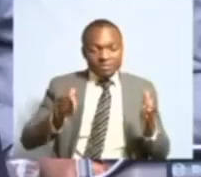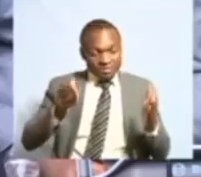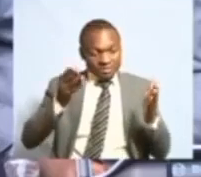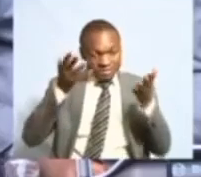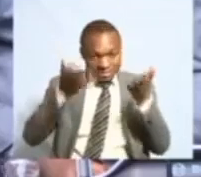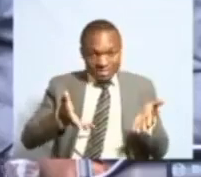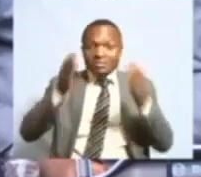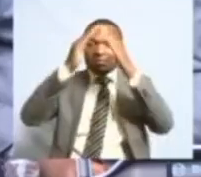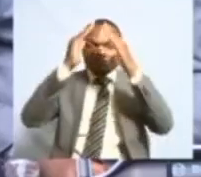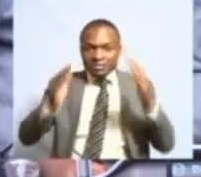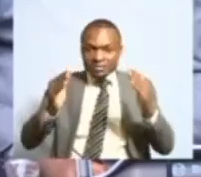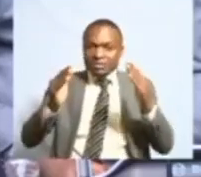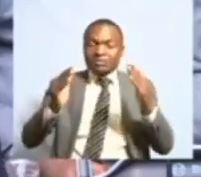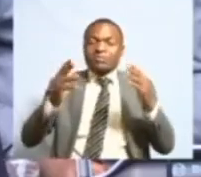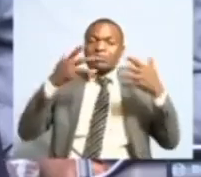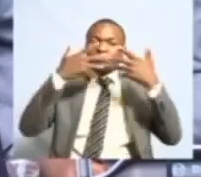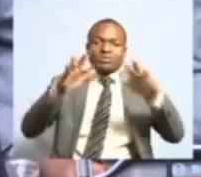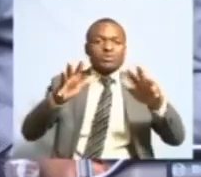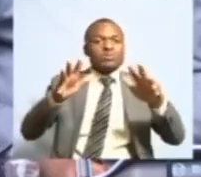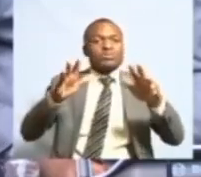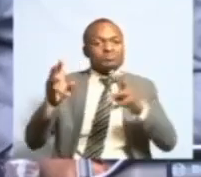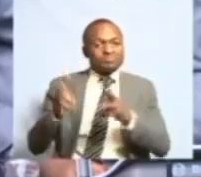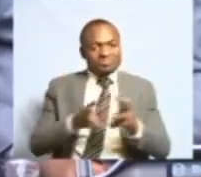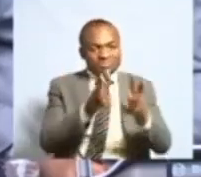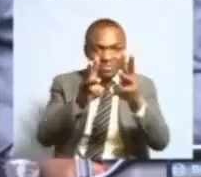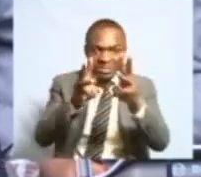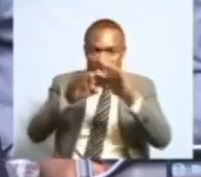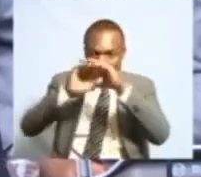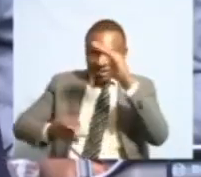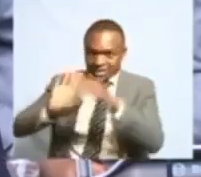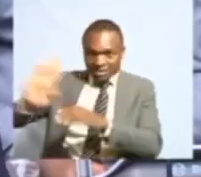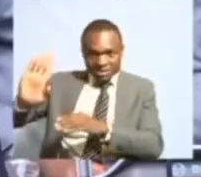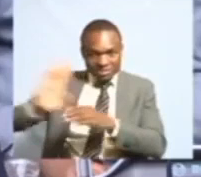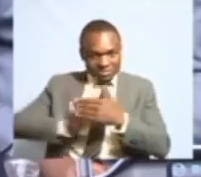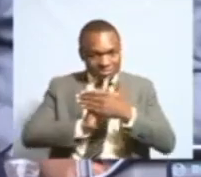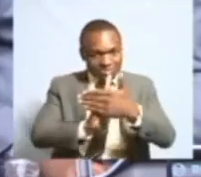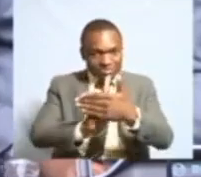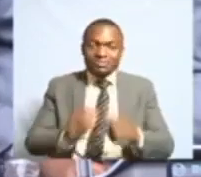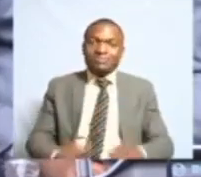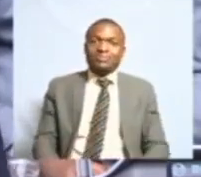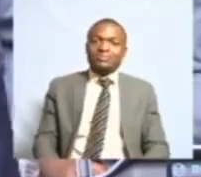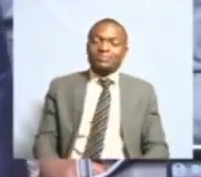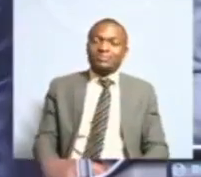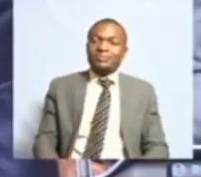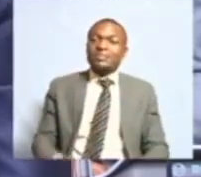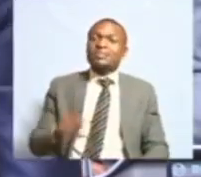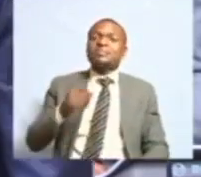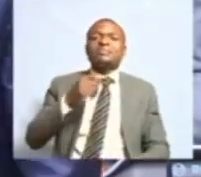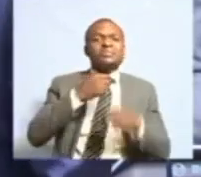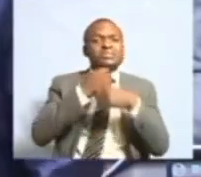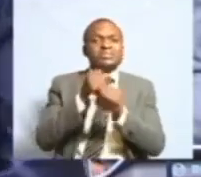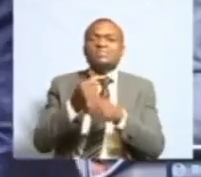this house has lost the direction under your leadership. And she made